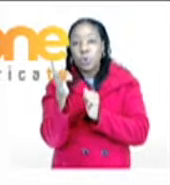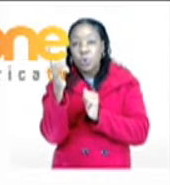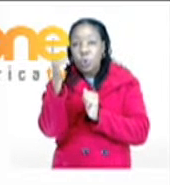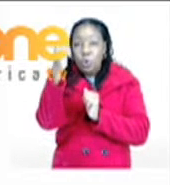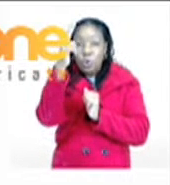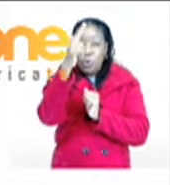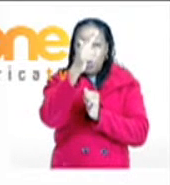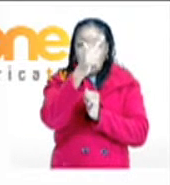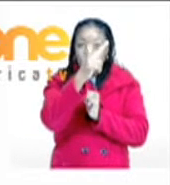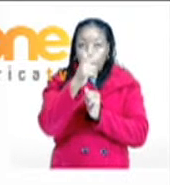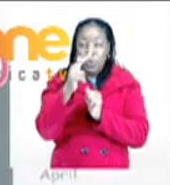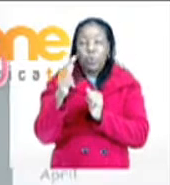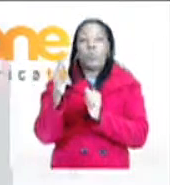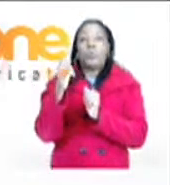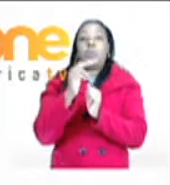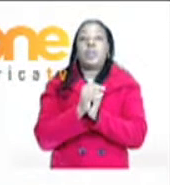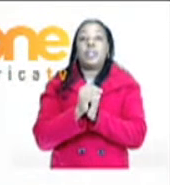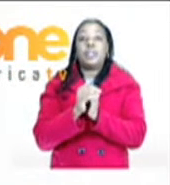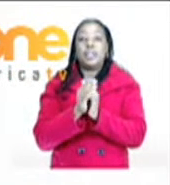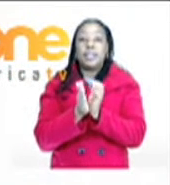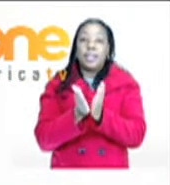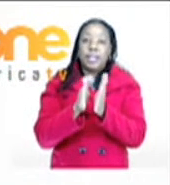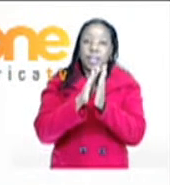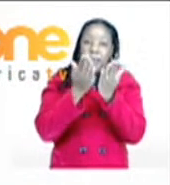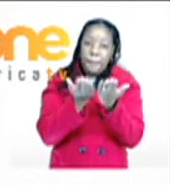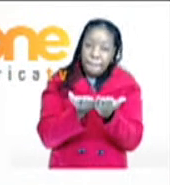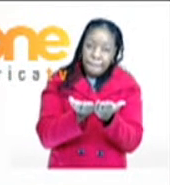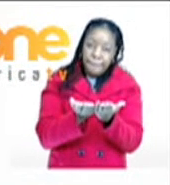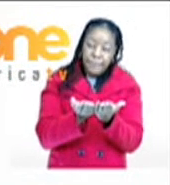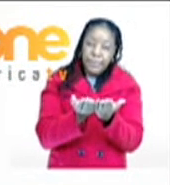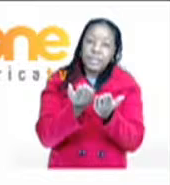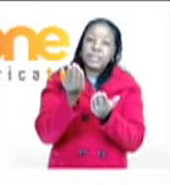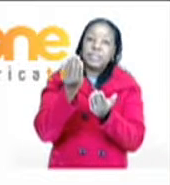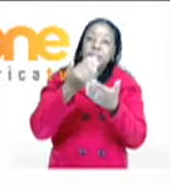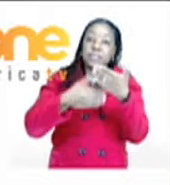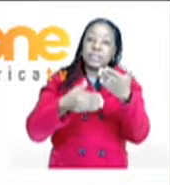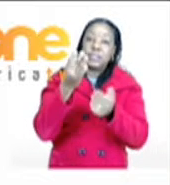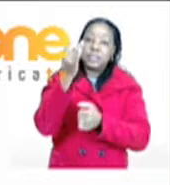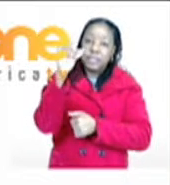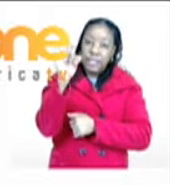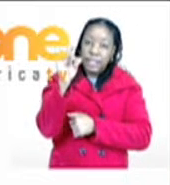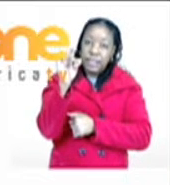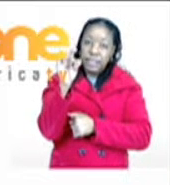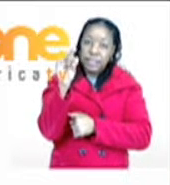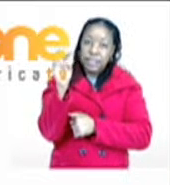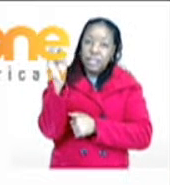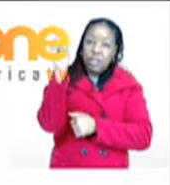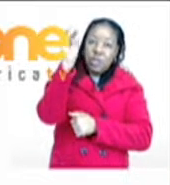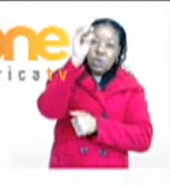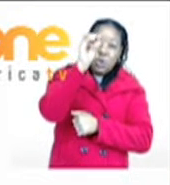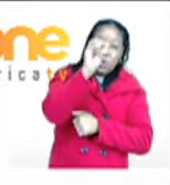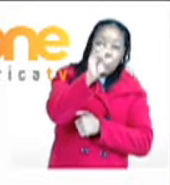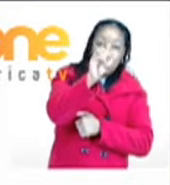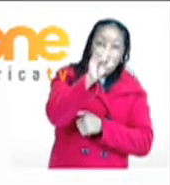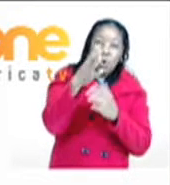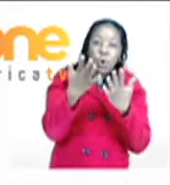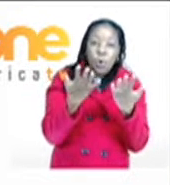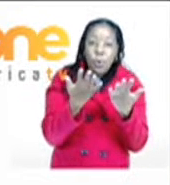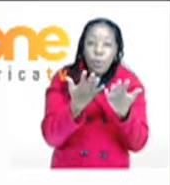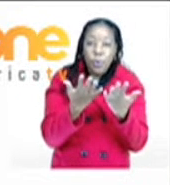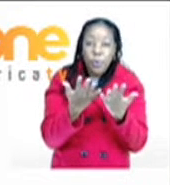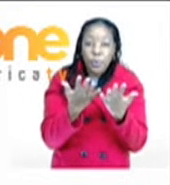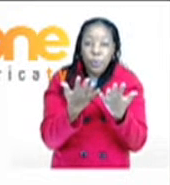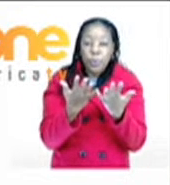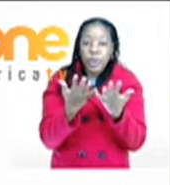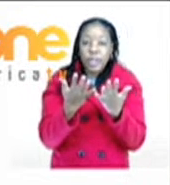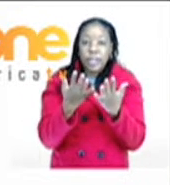to page 8. Find out on the picture on page 8 where